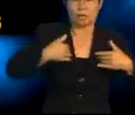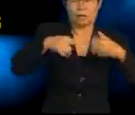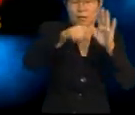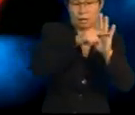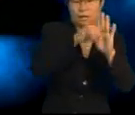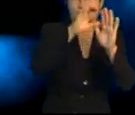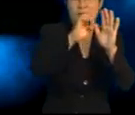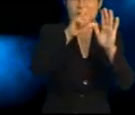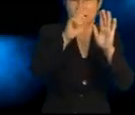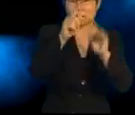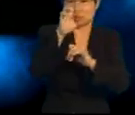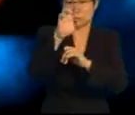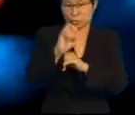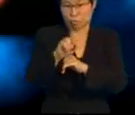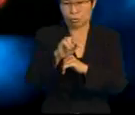charged electrons.